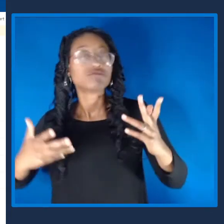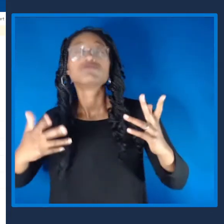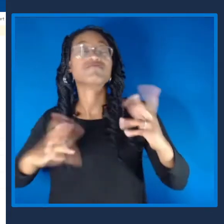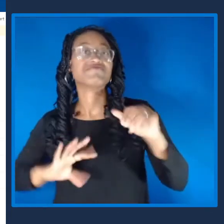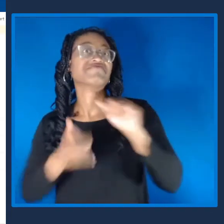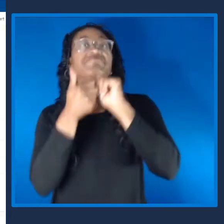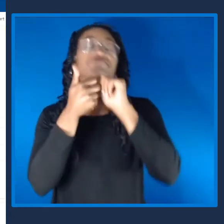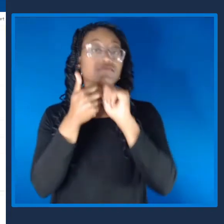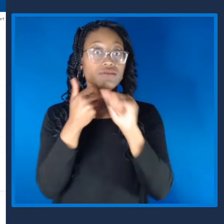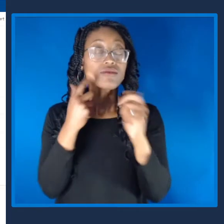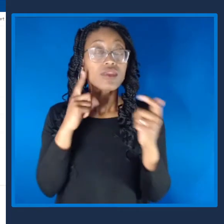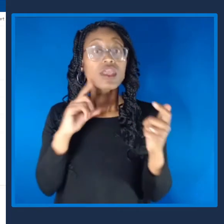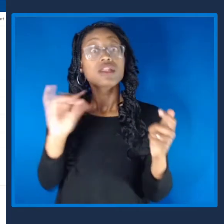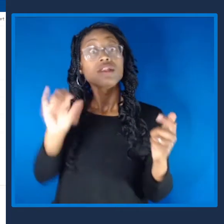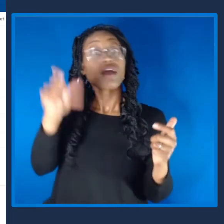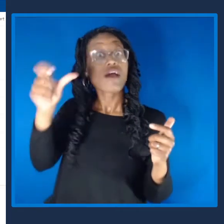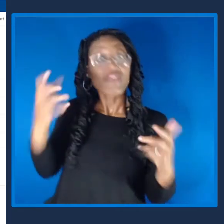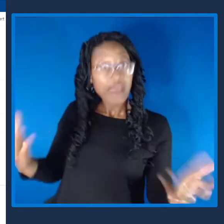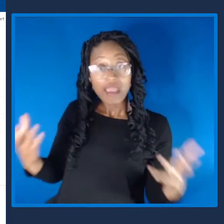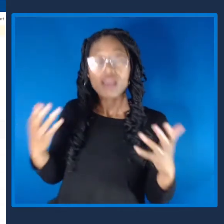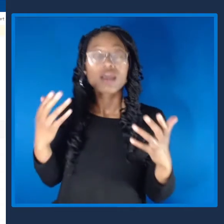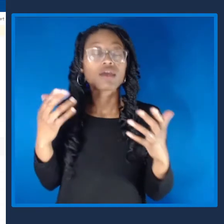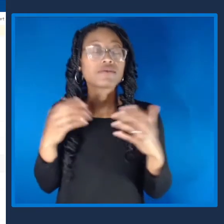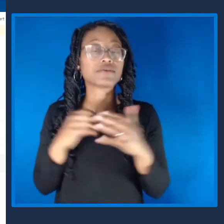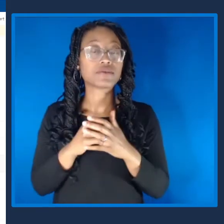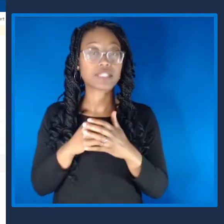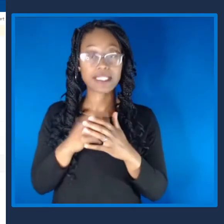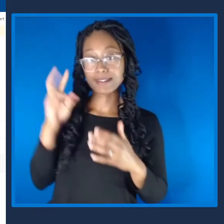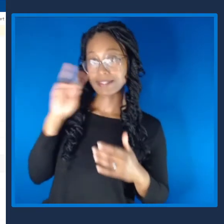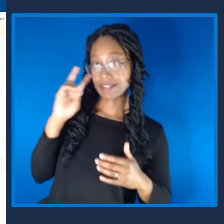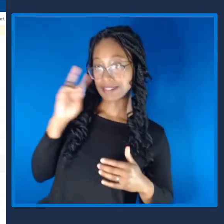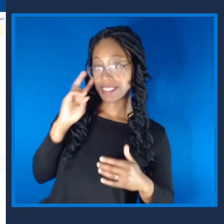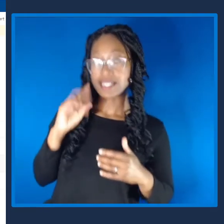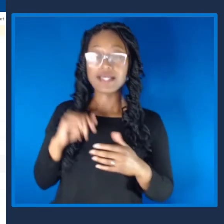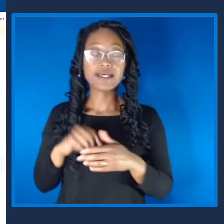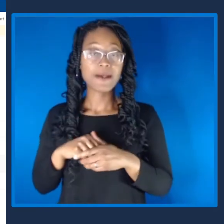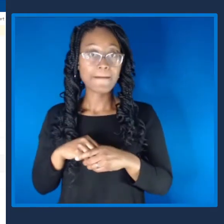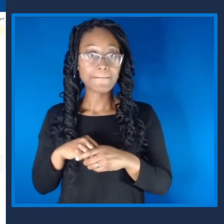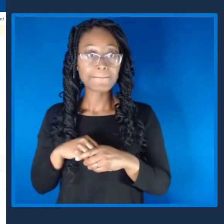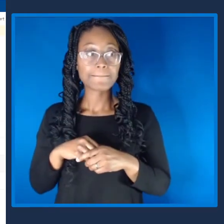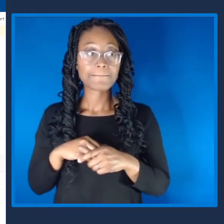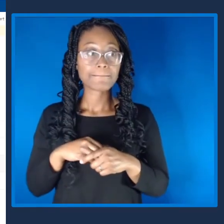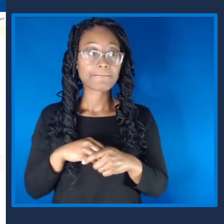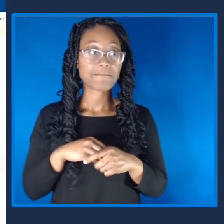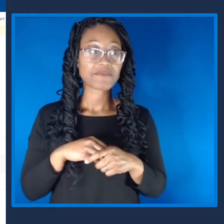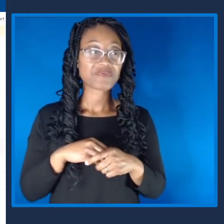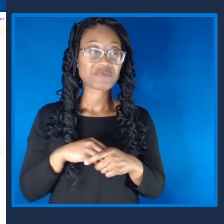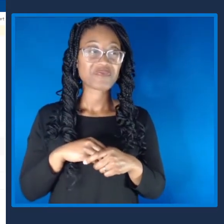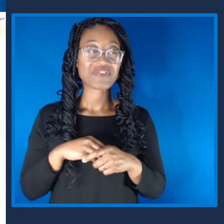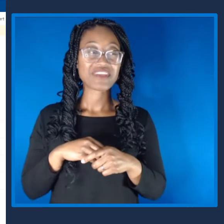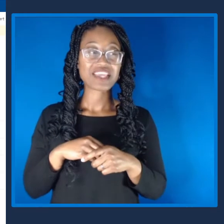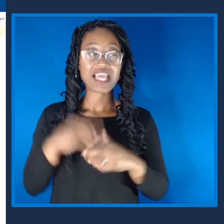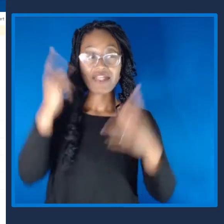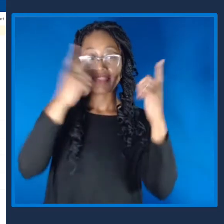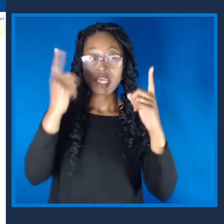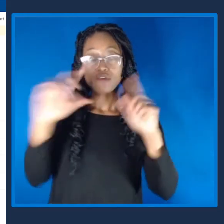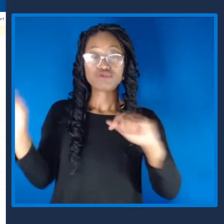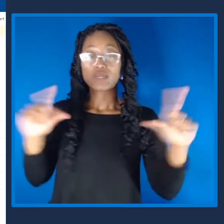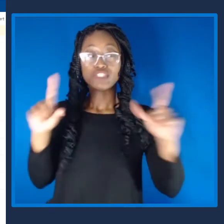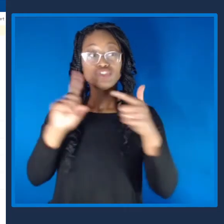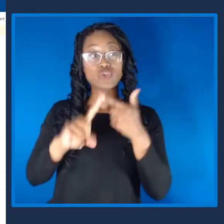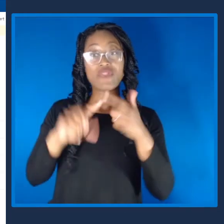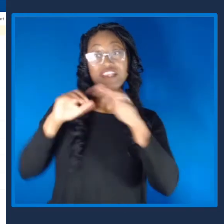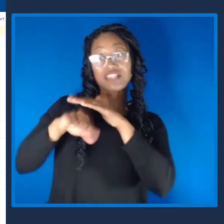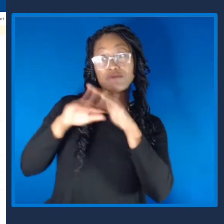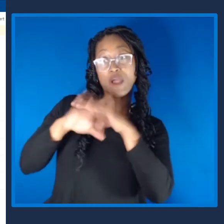Another thing that this does, let's see, is I think I'm going to switch over to the accessible